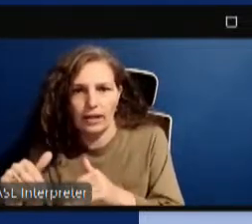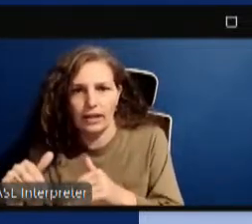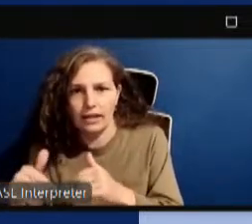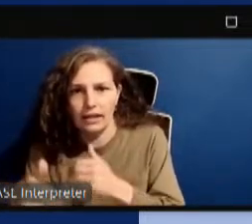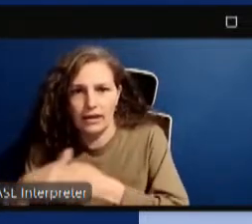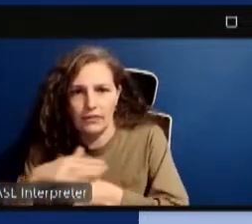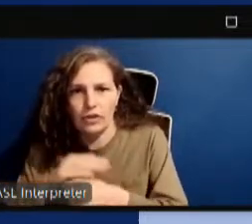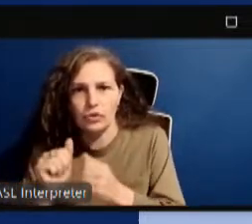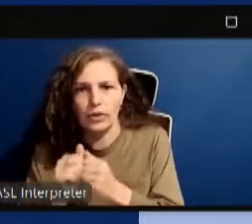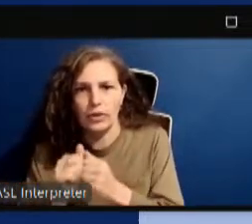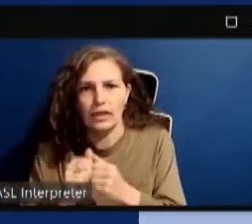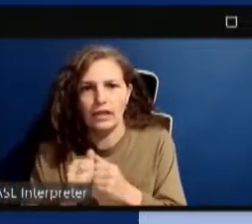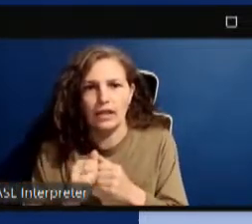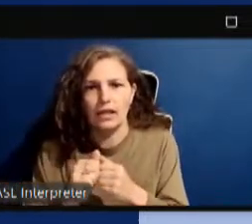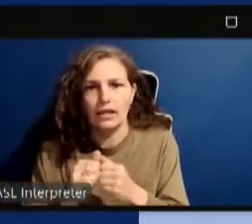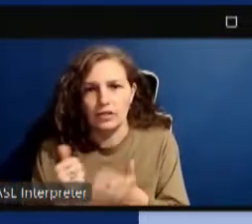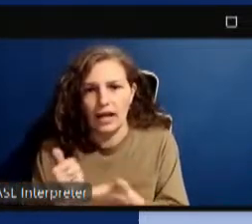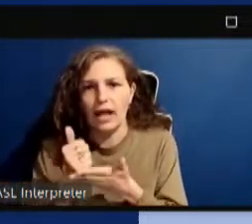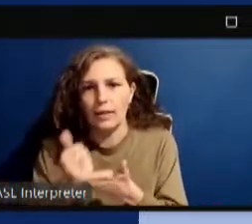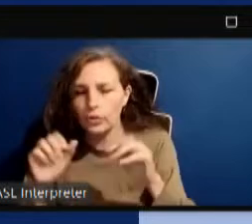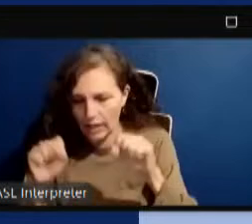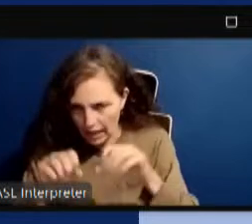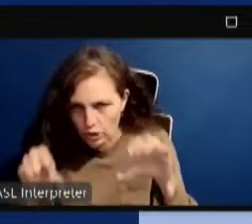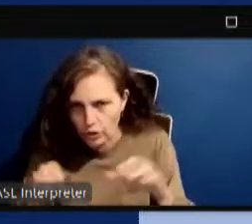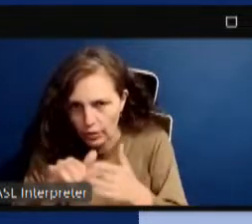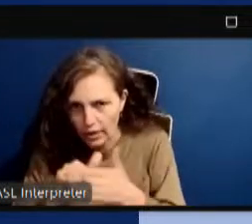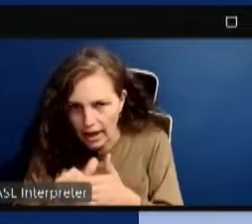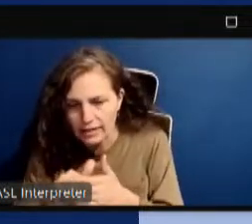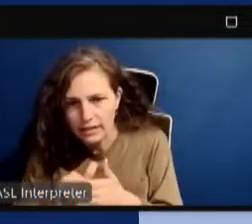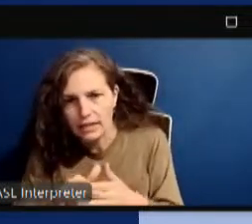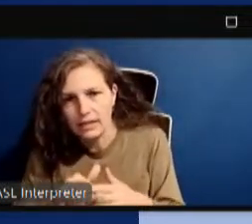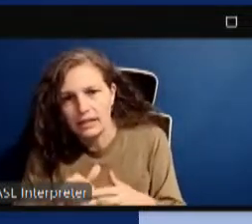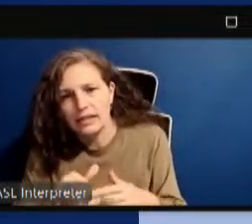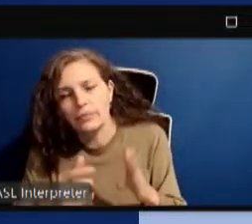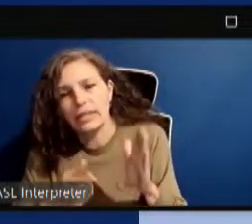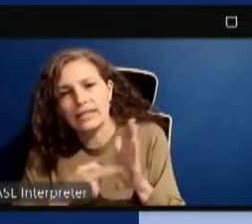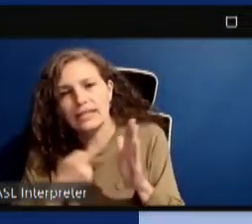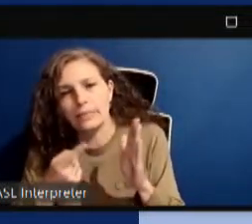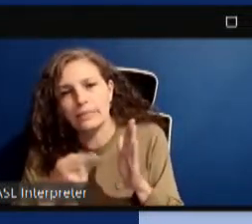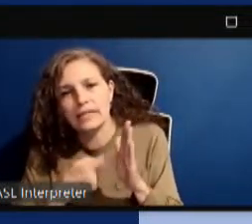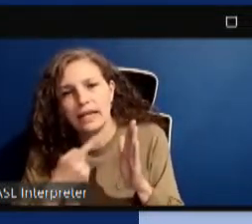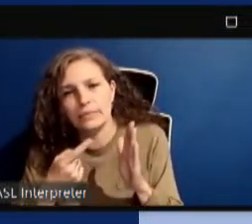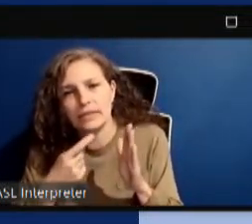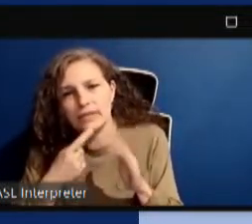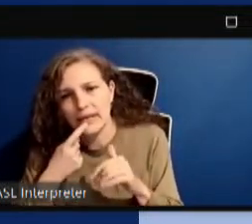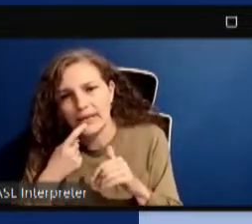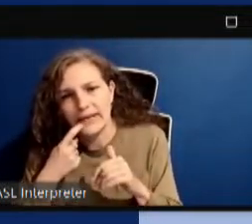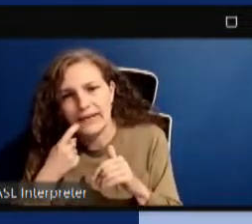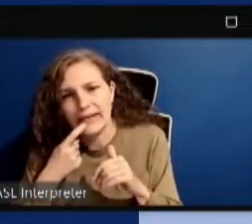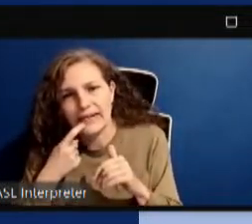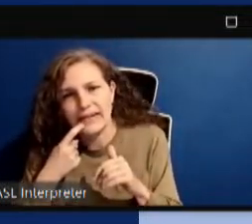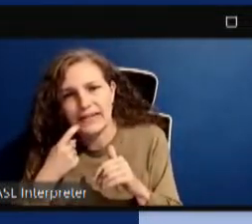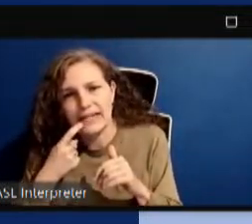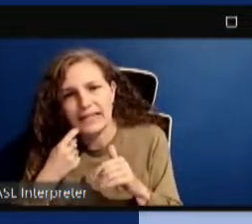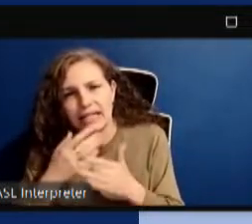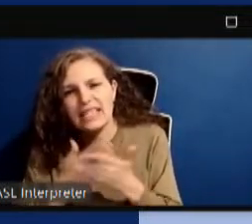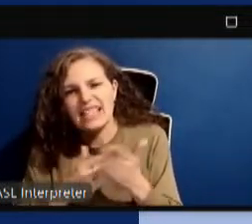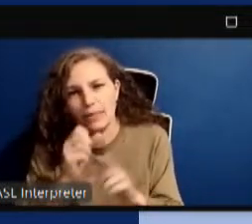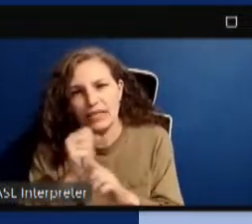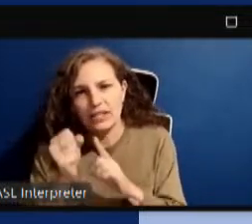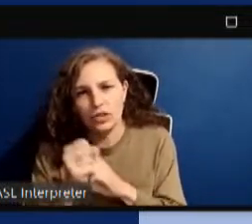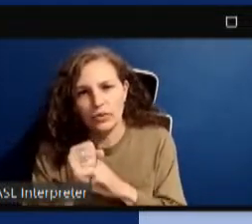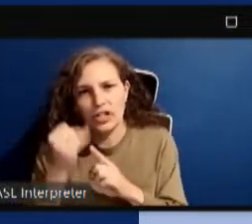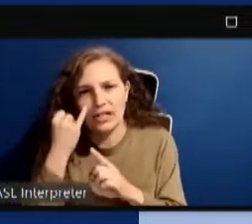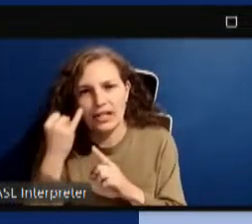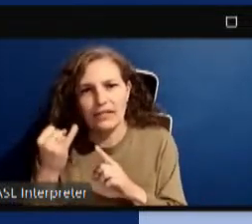that could significantly help somebody who maybe, is part of the rebuild process. If that homeowner had a mortgage,